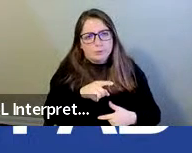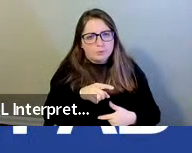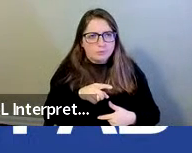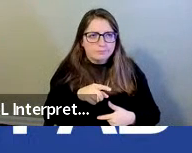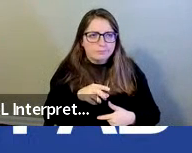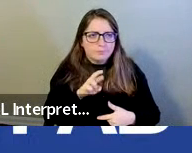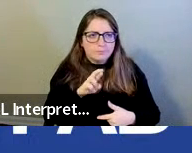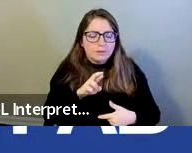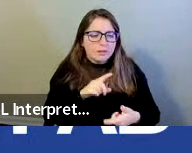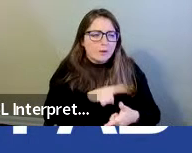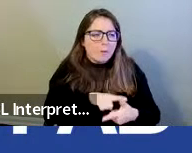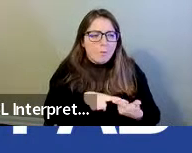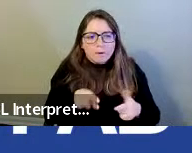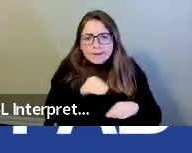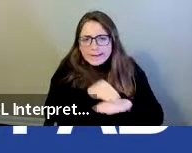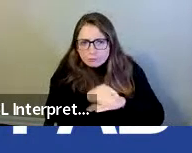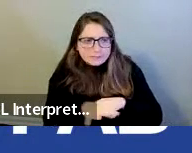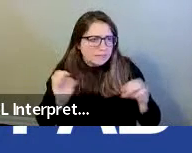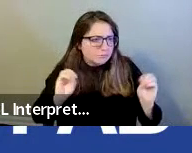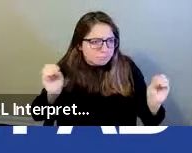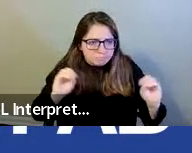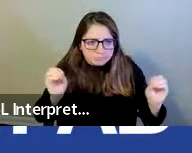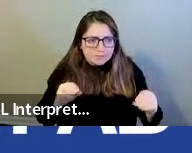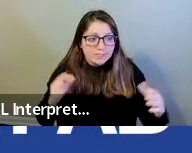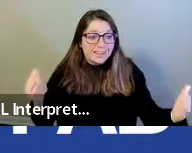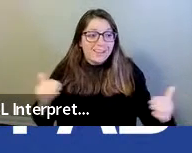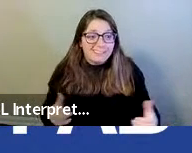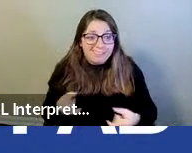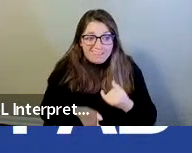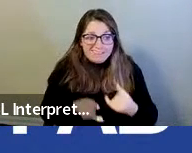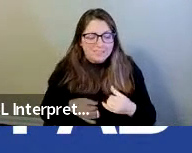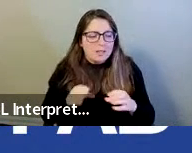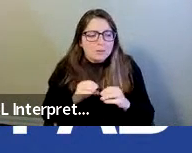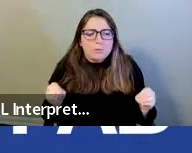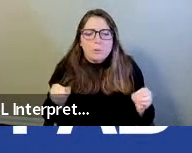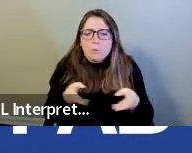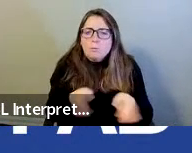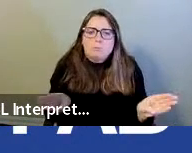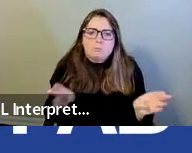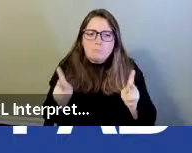is there's really no public explanation. So whenever a